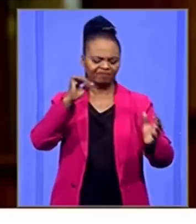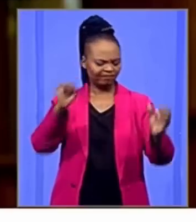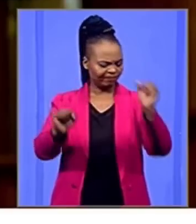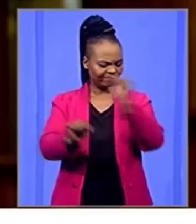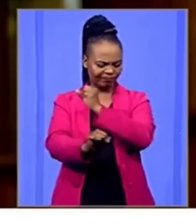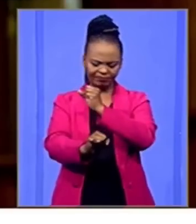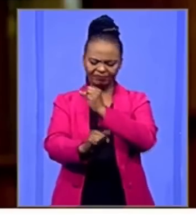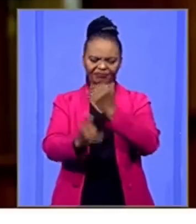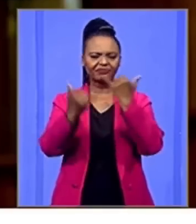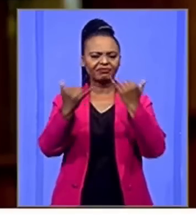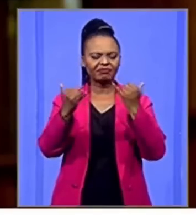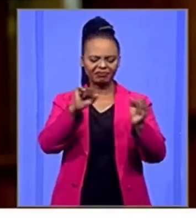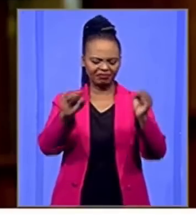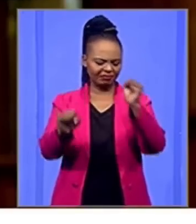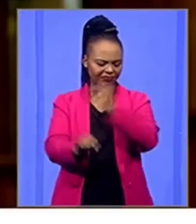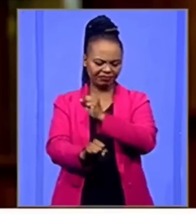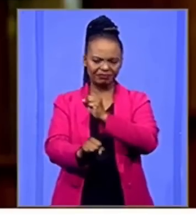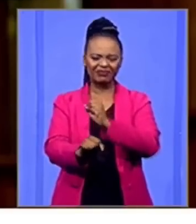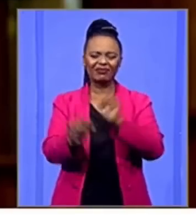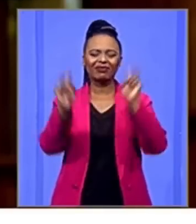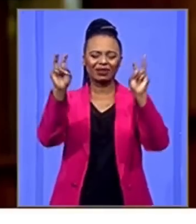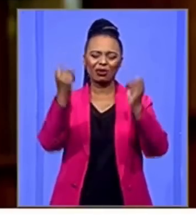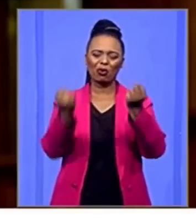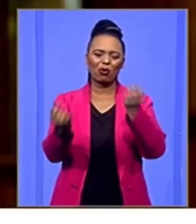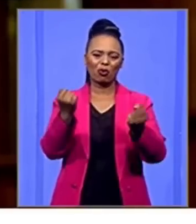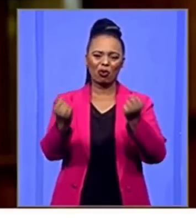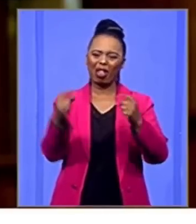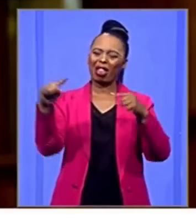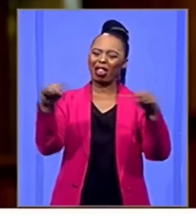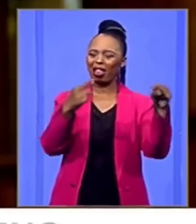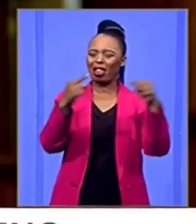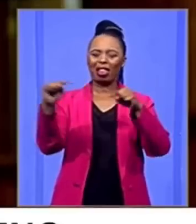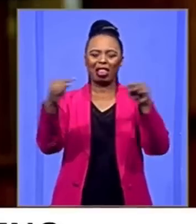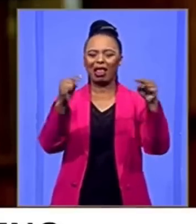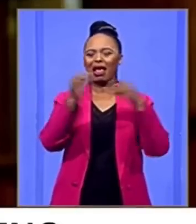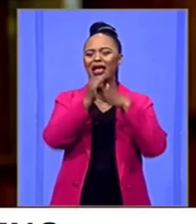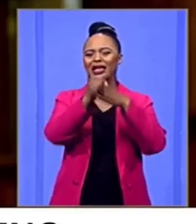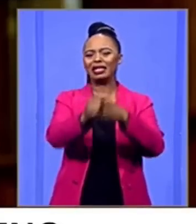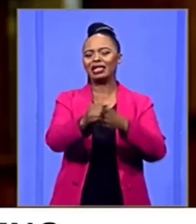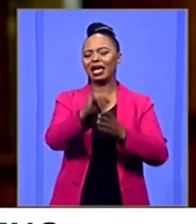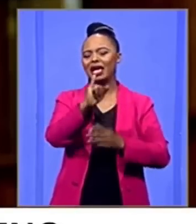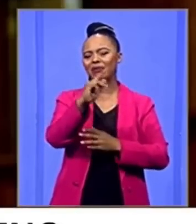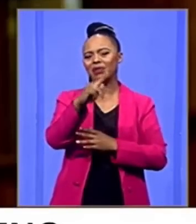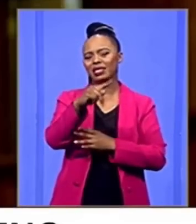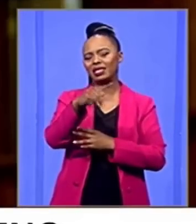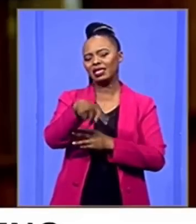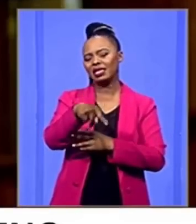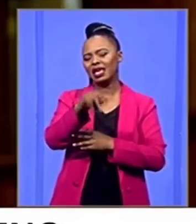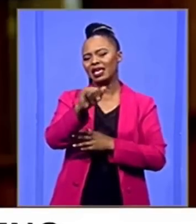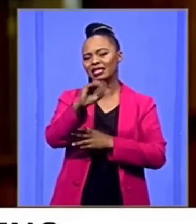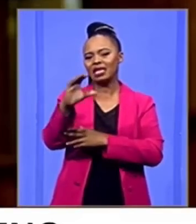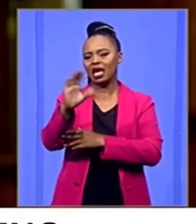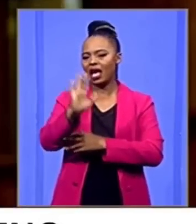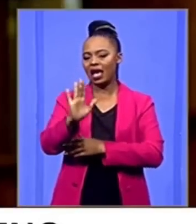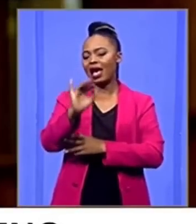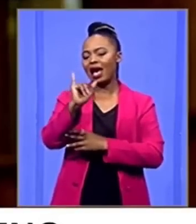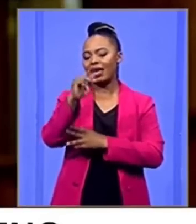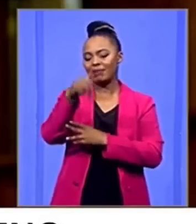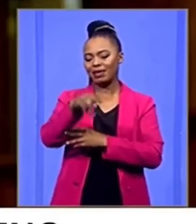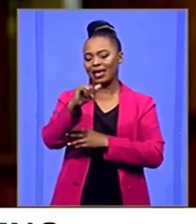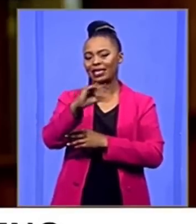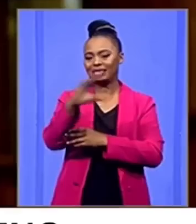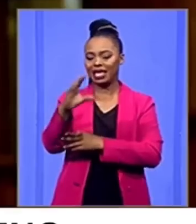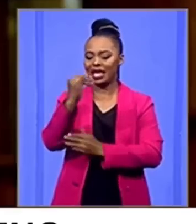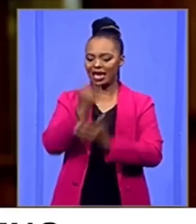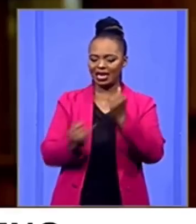a gona o mong ya no alwelang go nna moetapele wa kereke ya IPHC. Ya no IPHC e kemetse ka bo yona